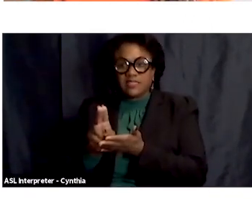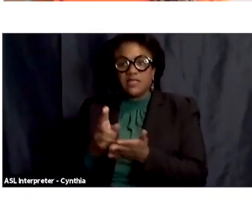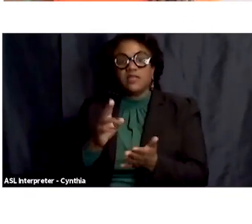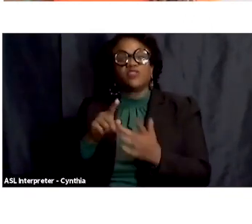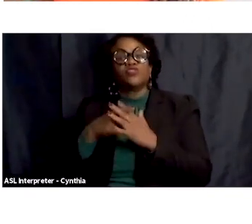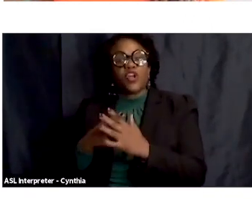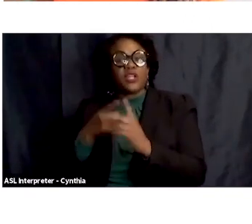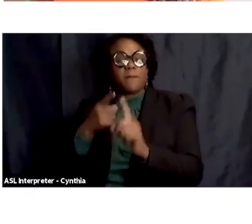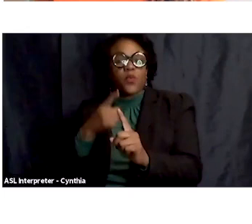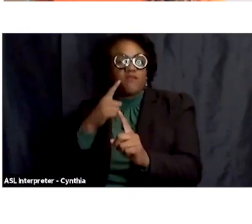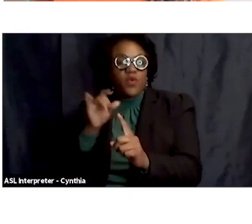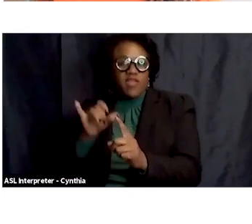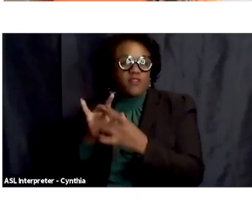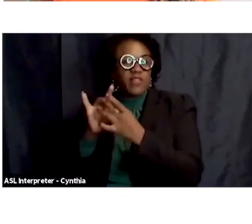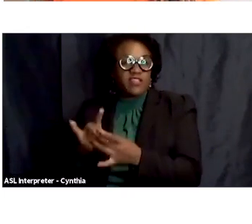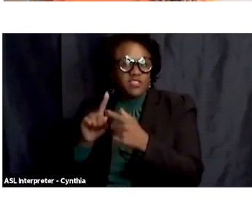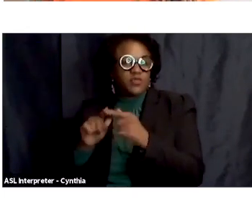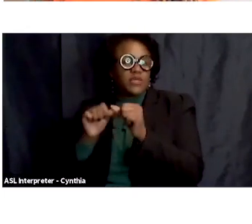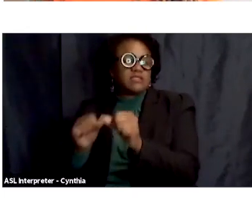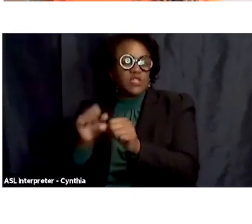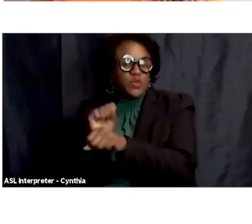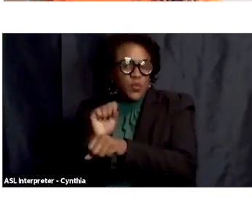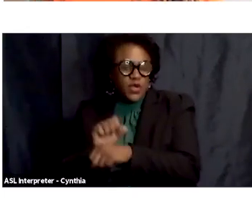build a relationship so you can continue the work.